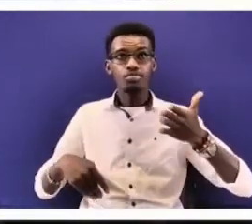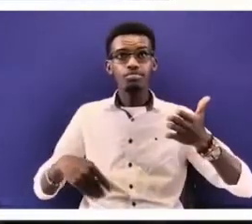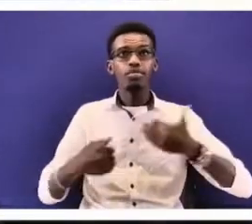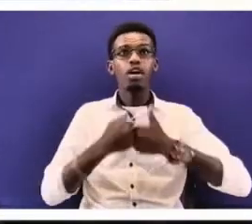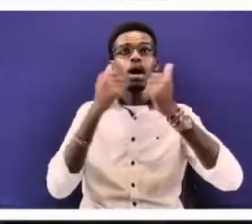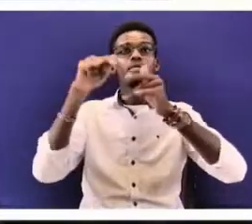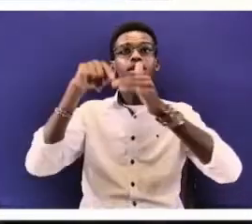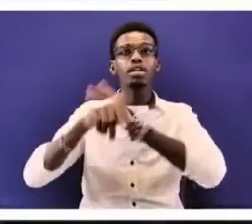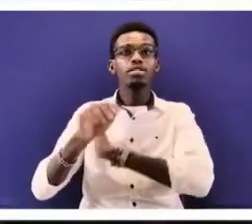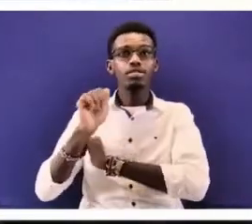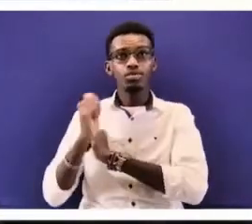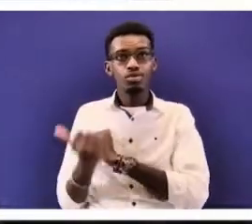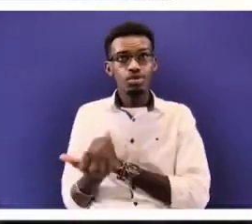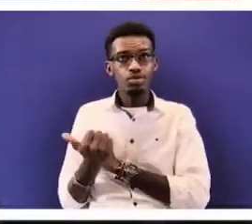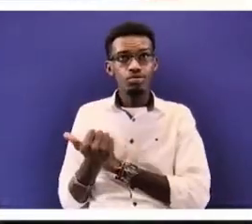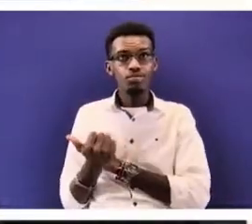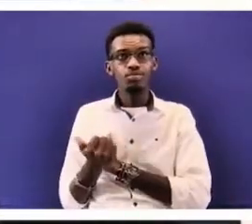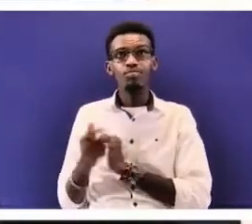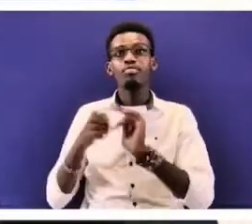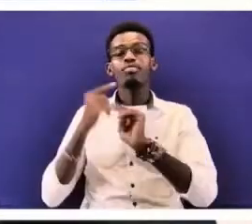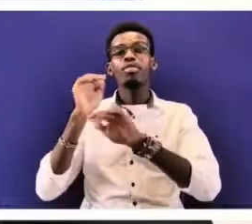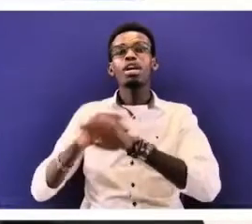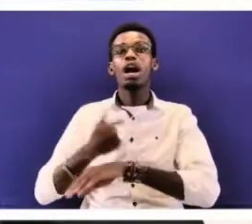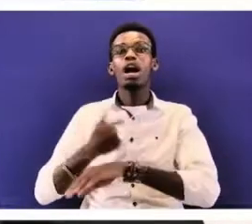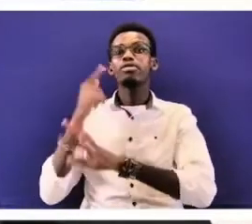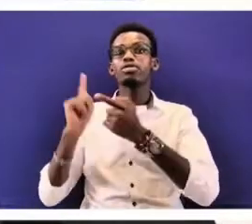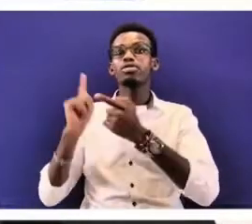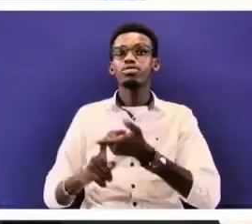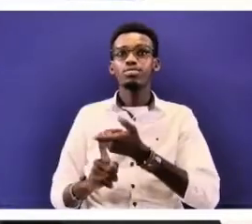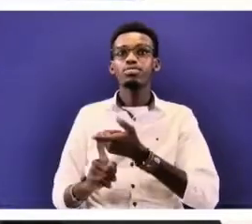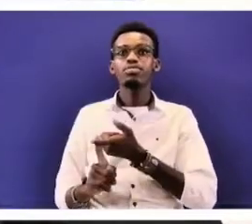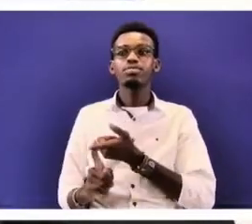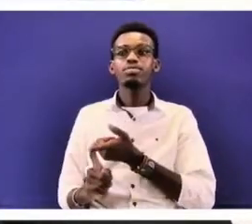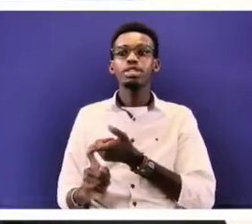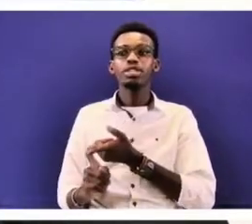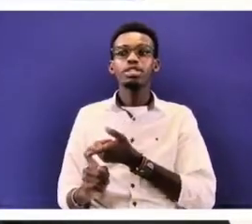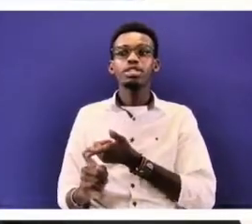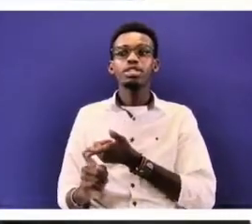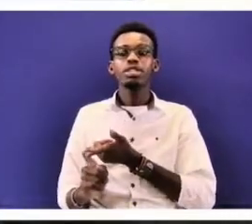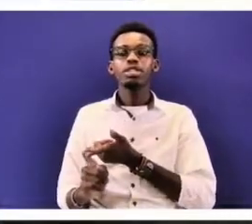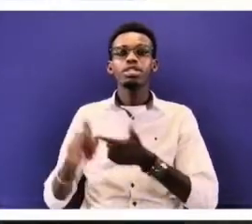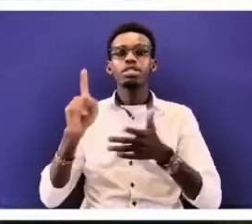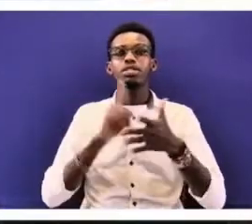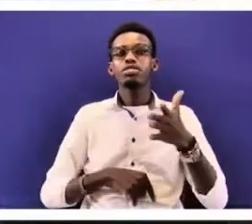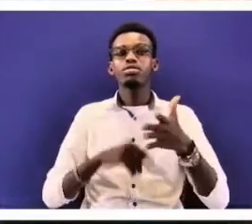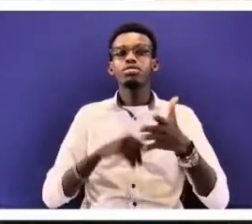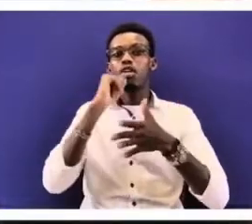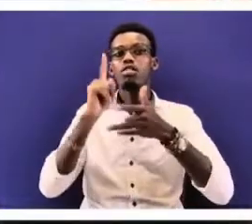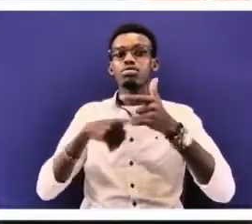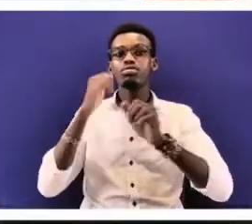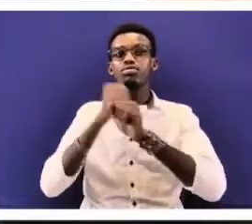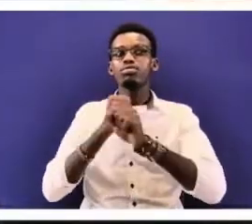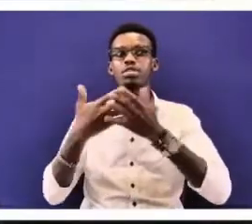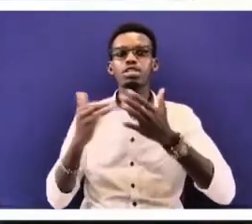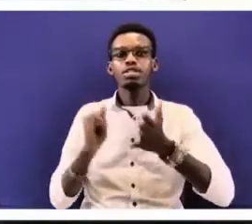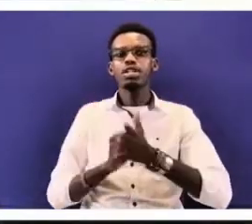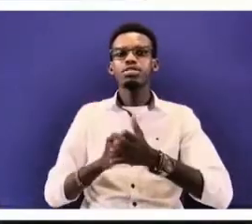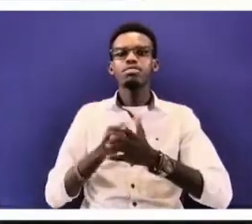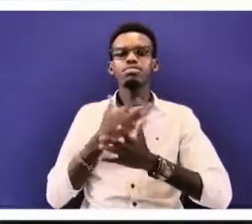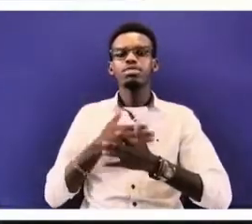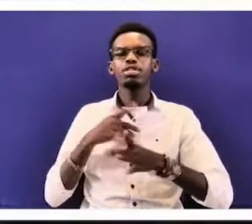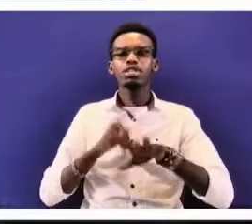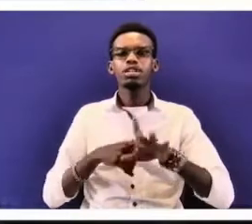in. We find ourselves not doing the things we used to do when we dated.